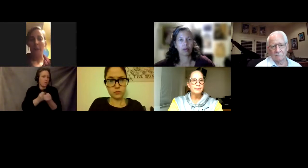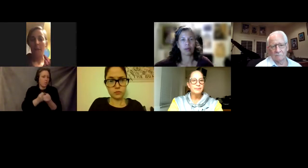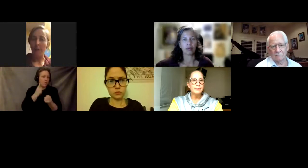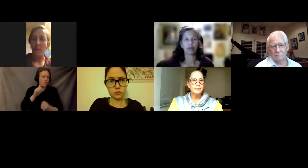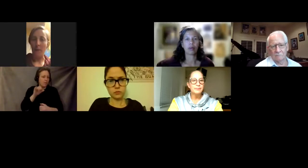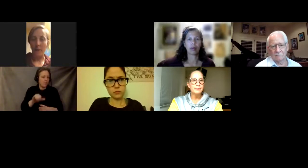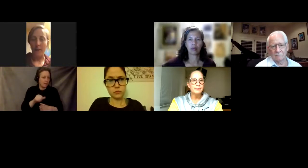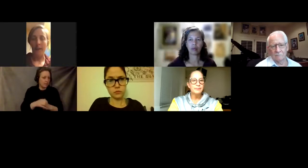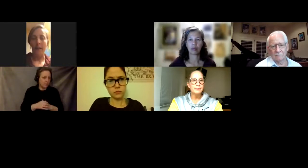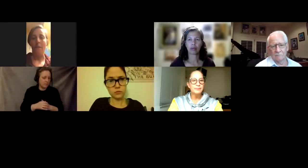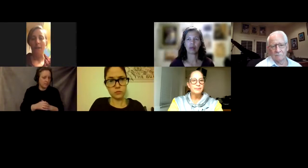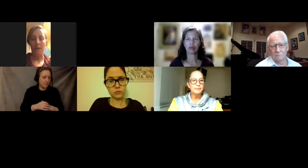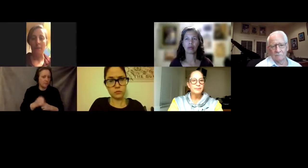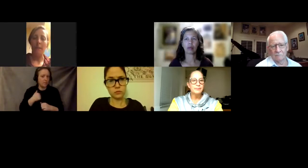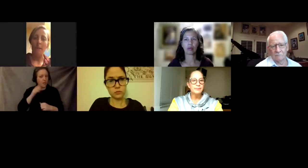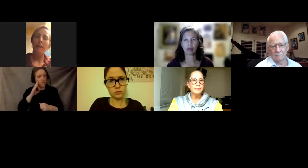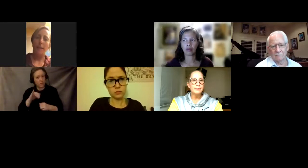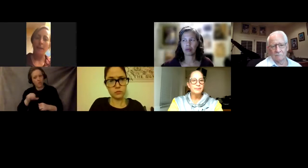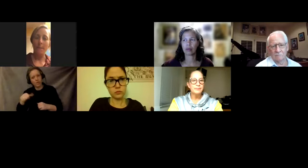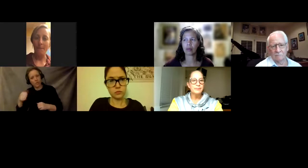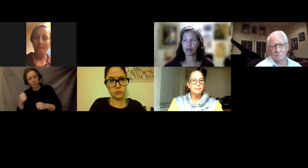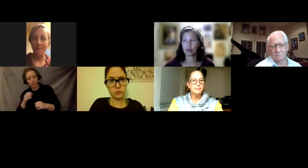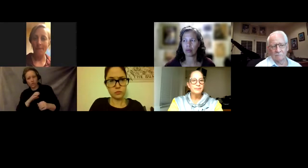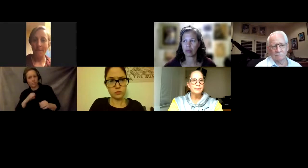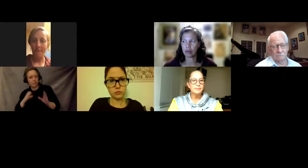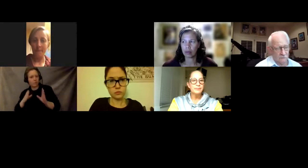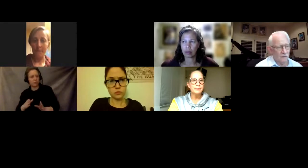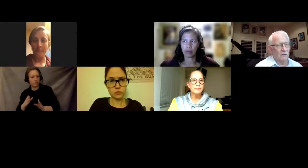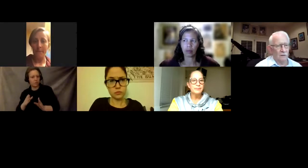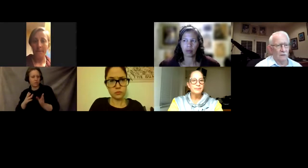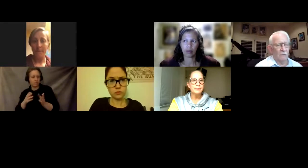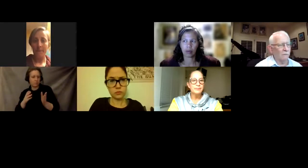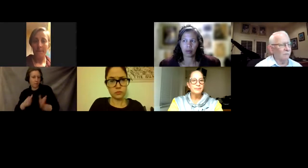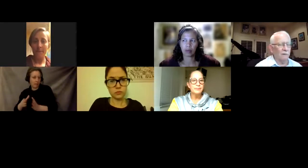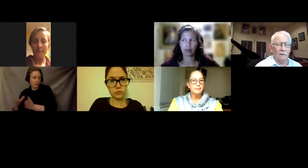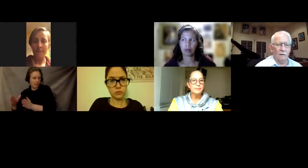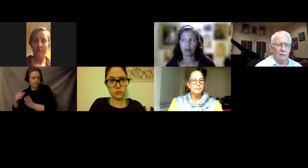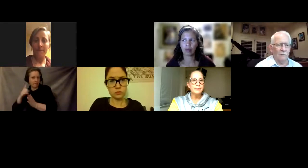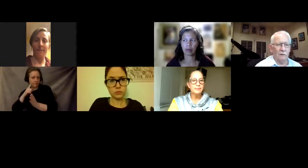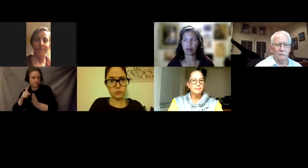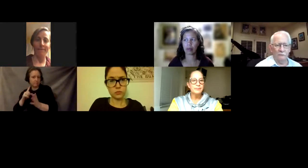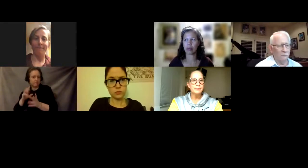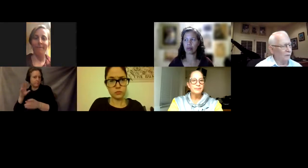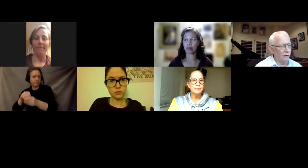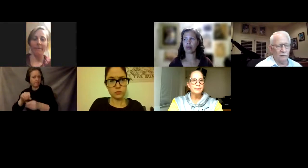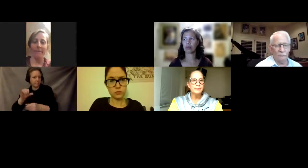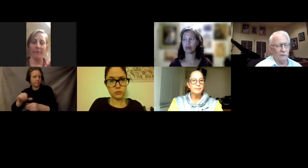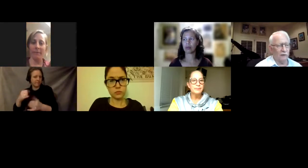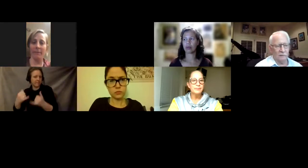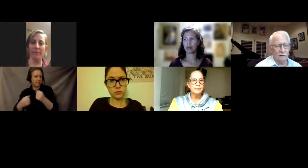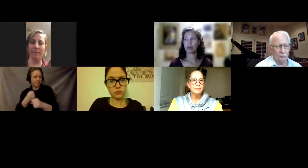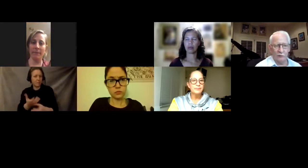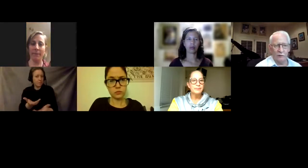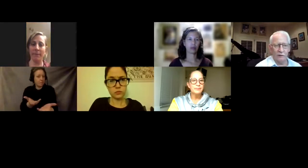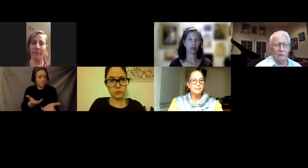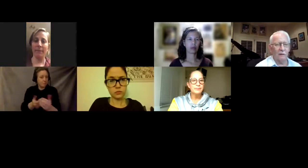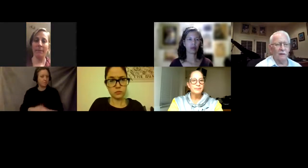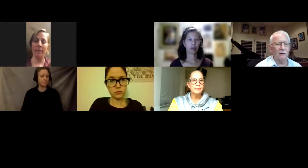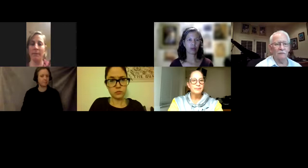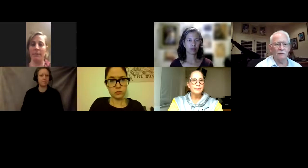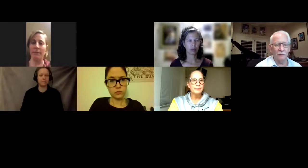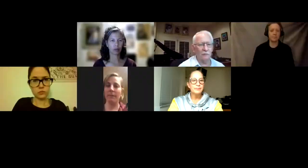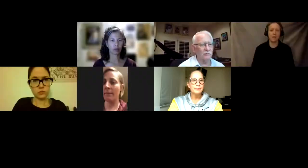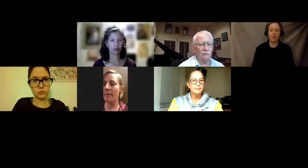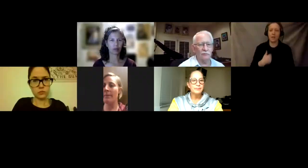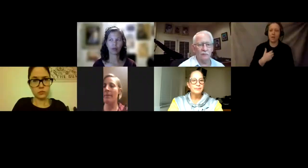planned from other commissioners to happen sometime this year. Well, I'll be very honest and frank, because that's the way I am.